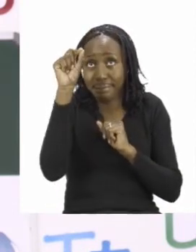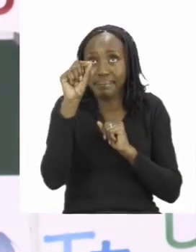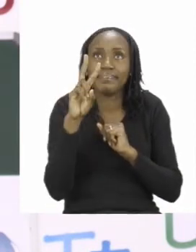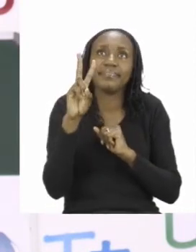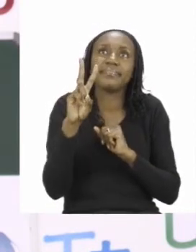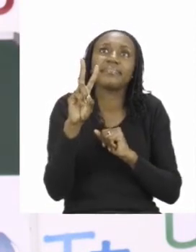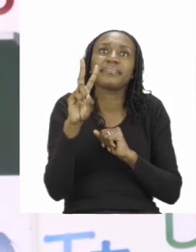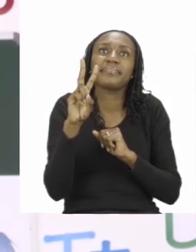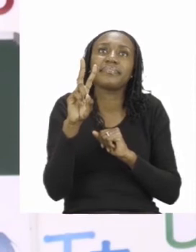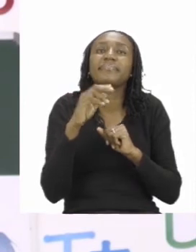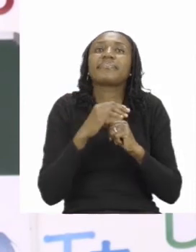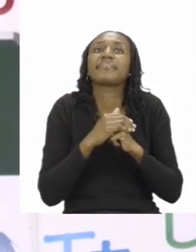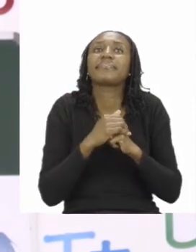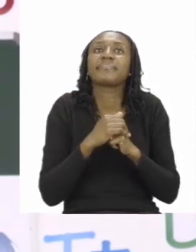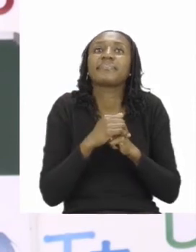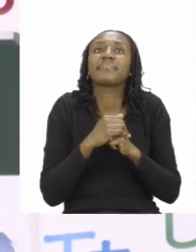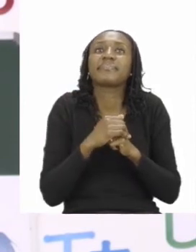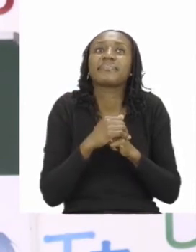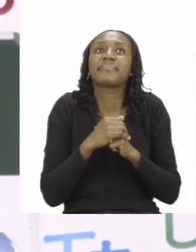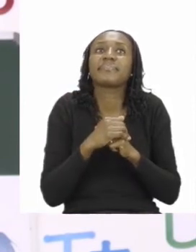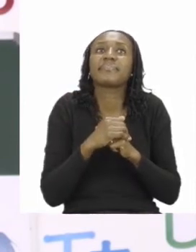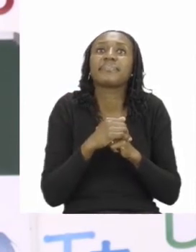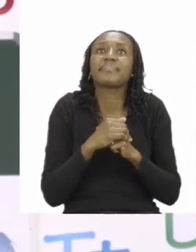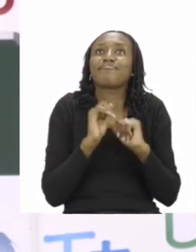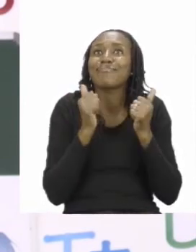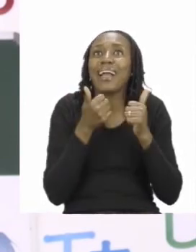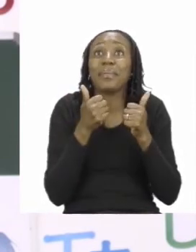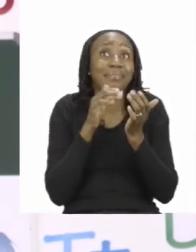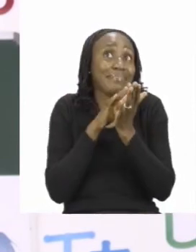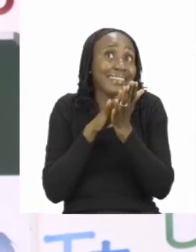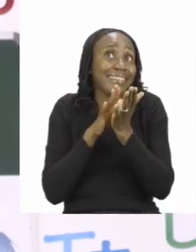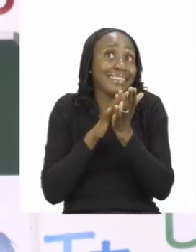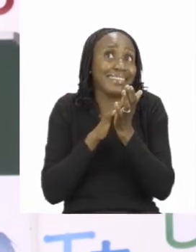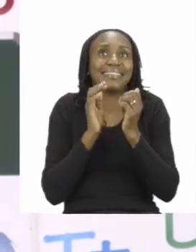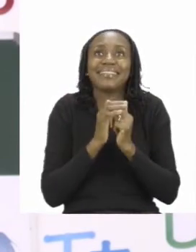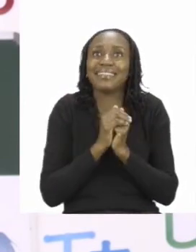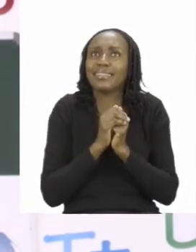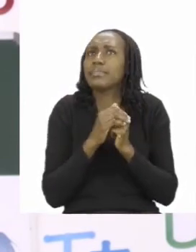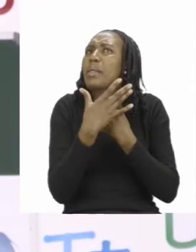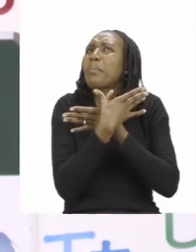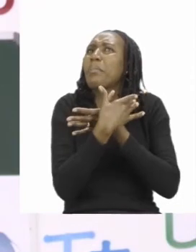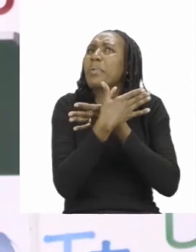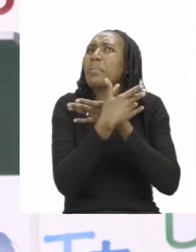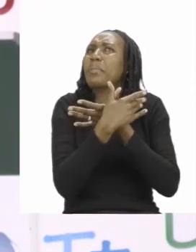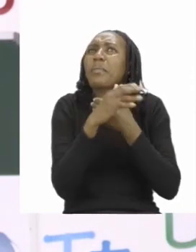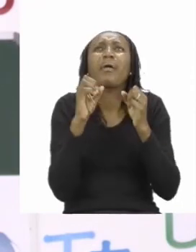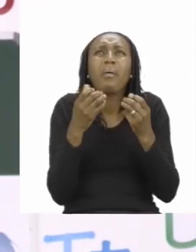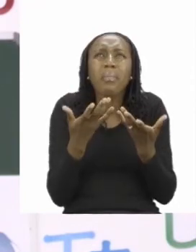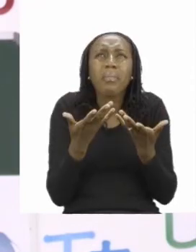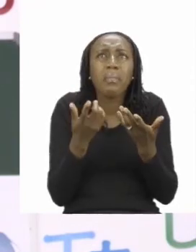with our 2 elephants. Well done if you did that. How many butterflies can you